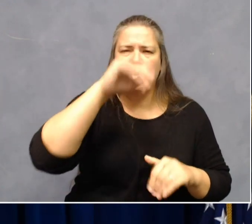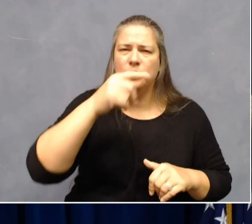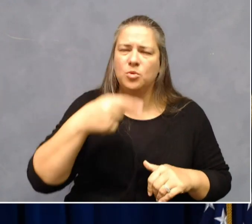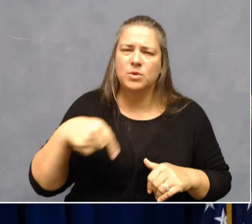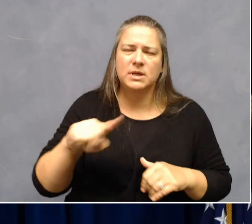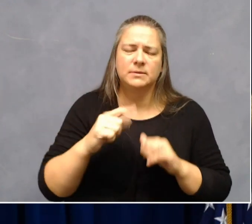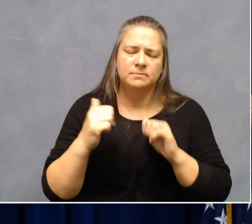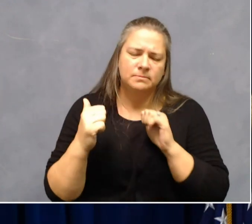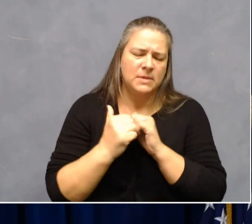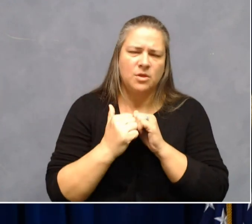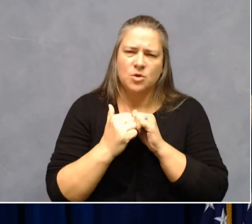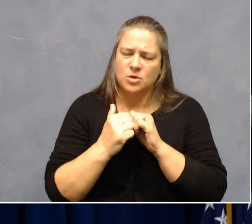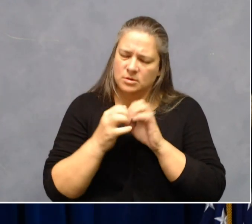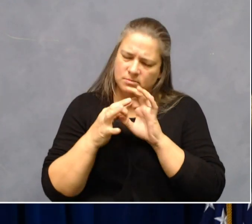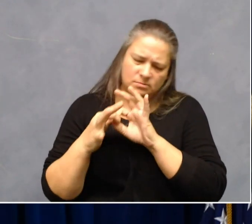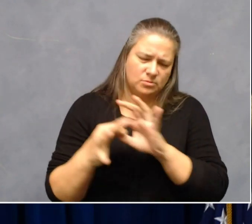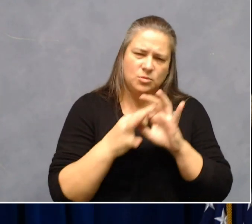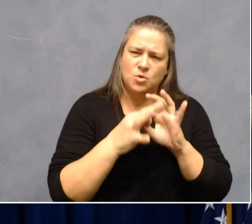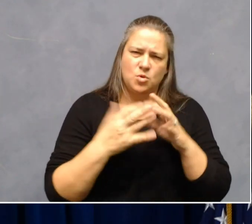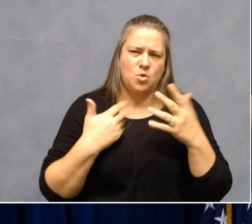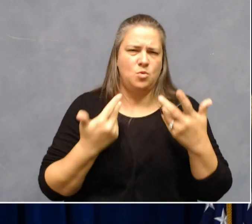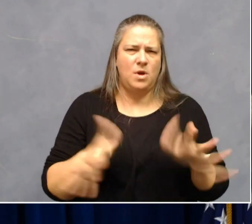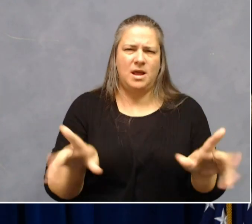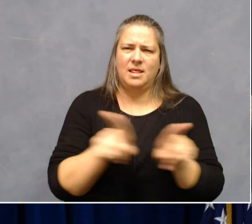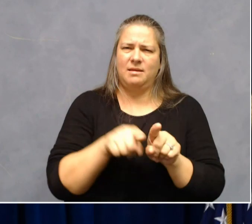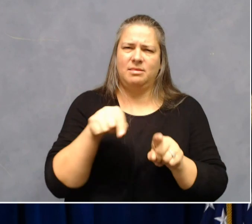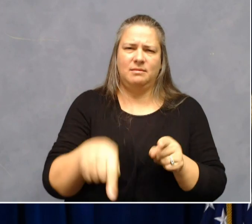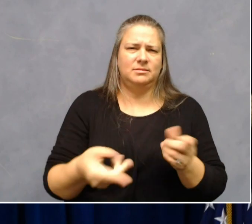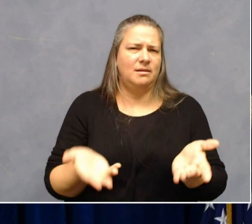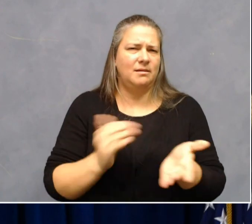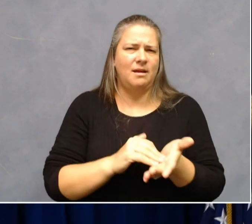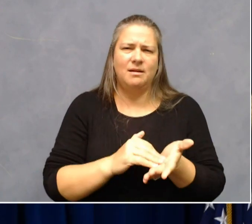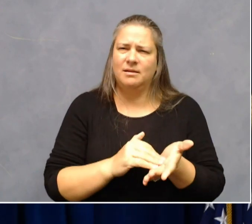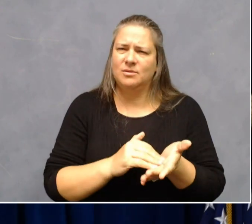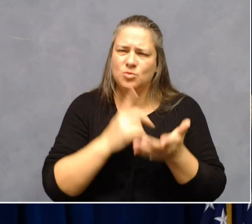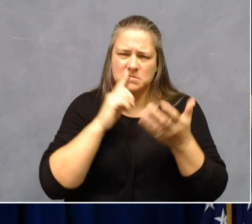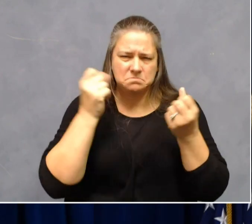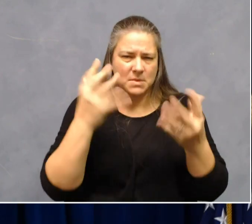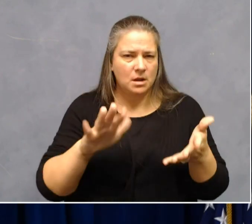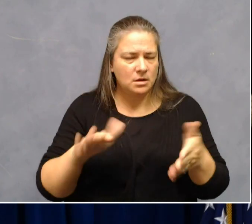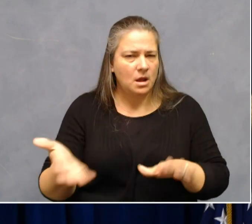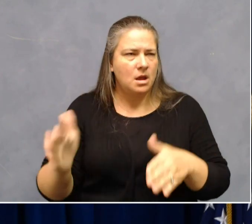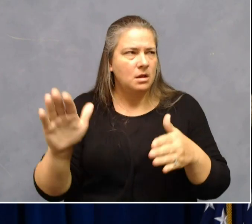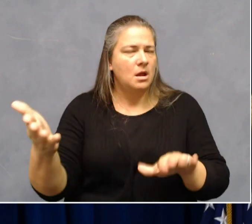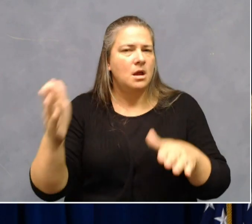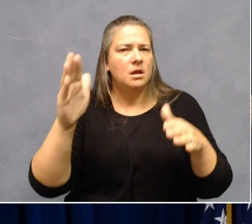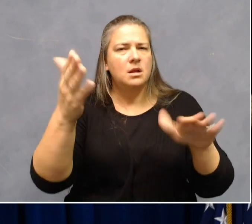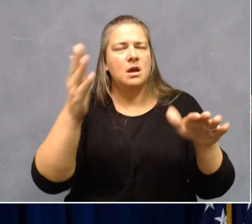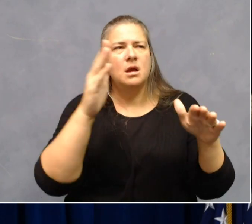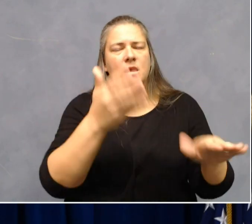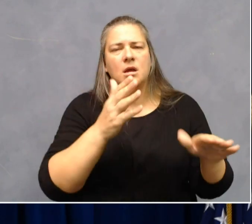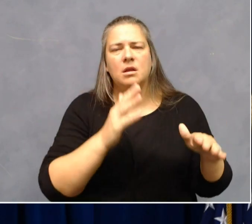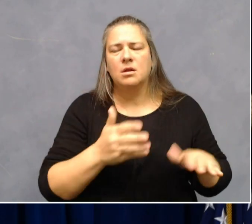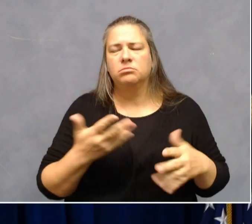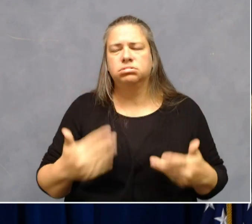day like this again. It's a lot of loss going on out there.